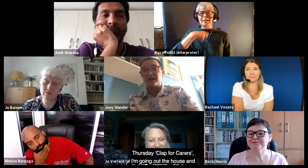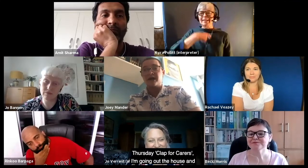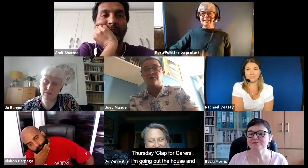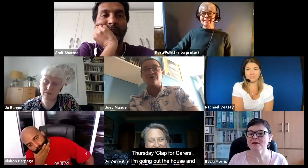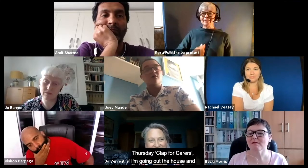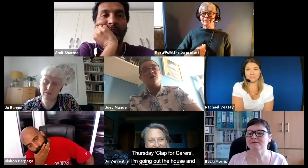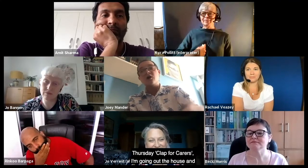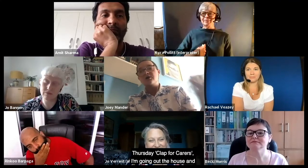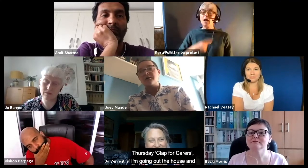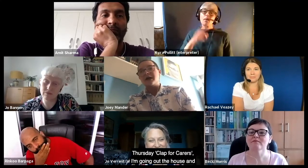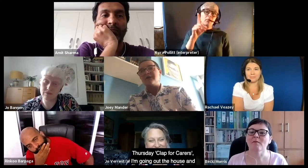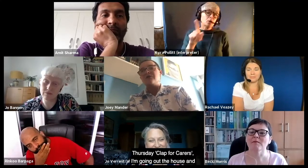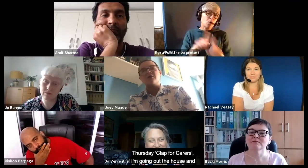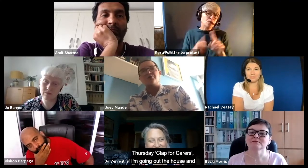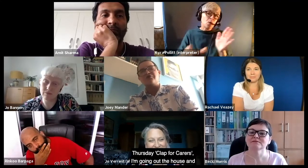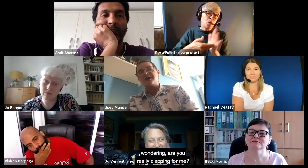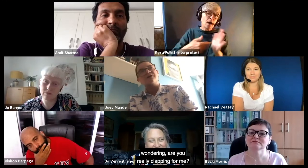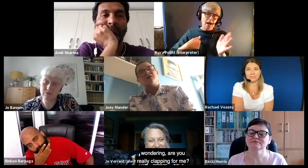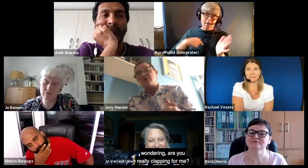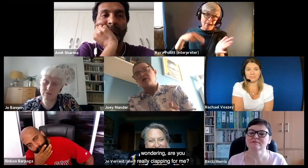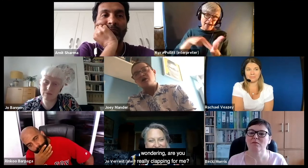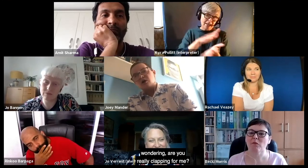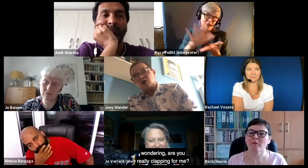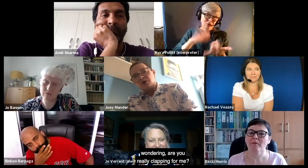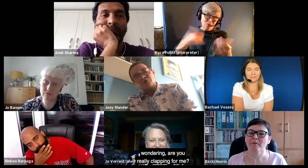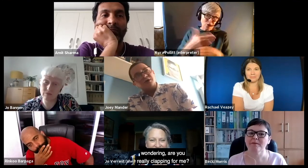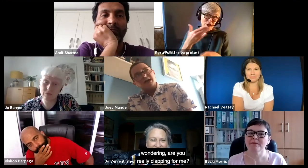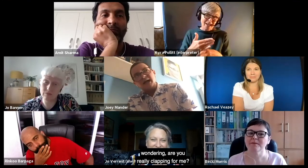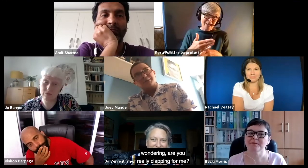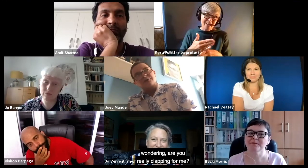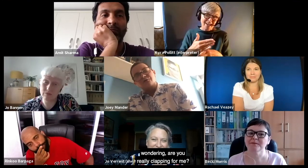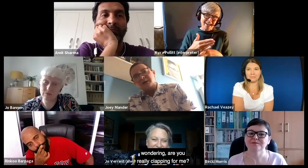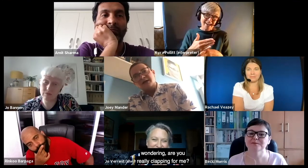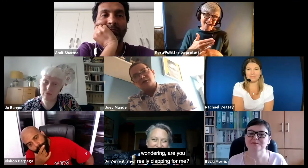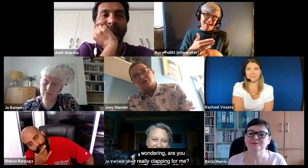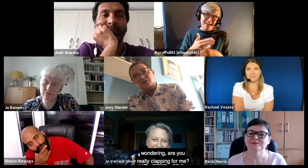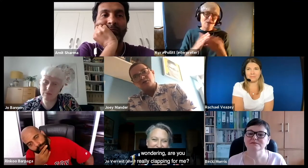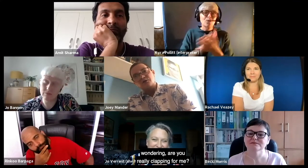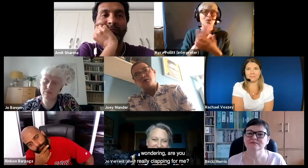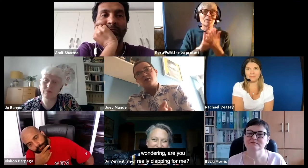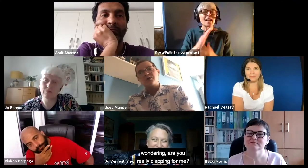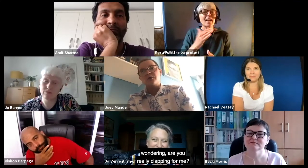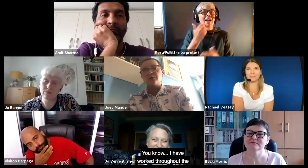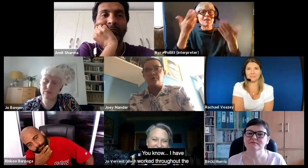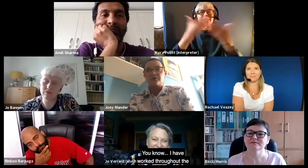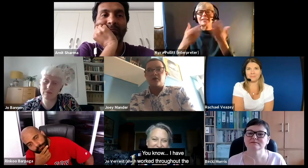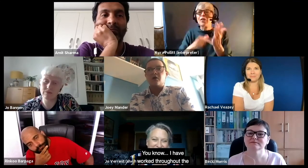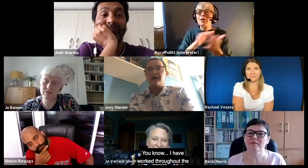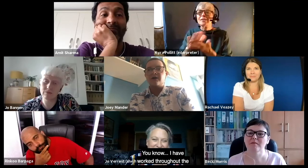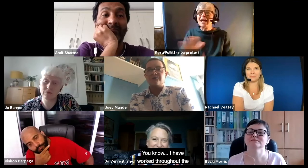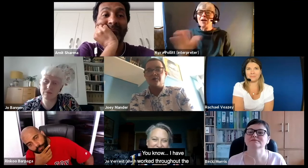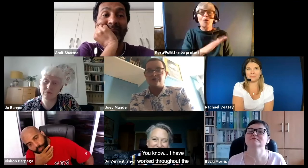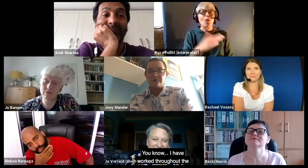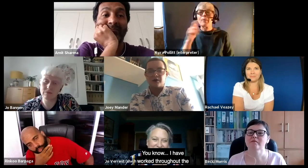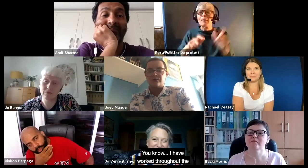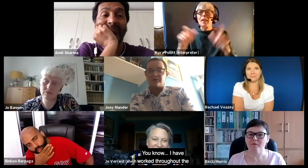clap for carers, I'm going out the house and I'm wondering, are you really clapping for me? You know, I